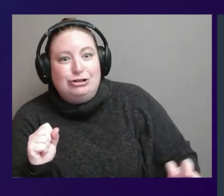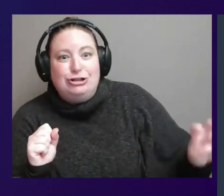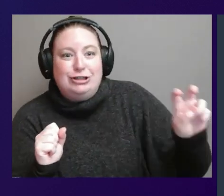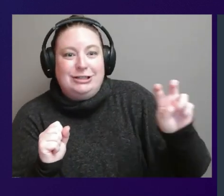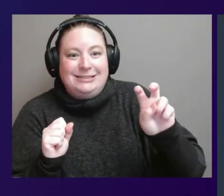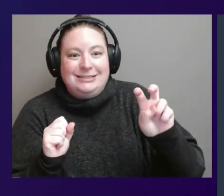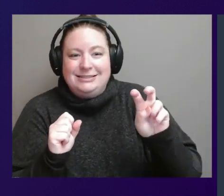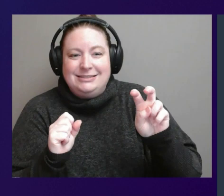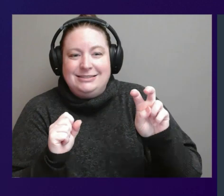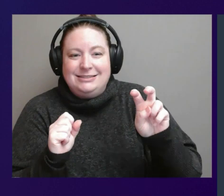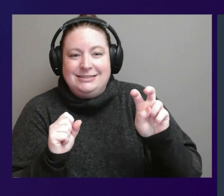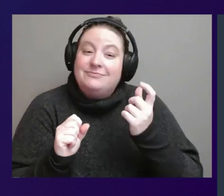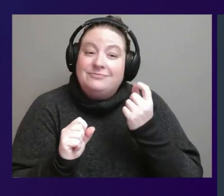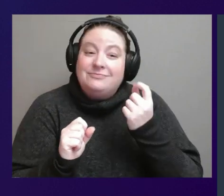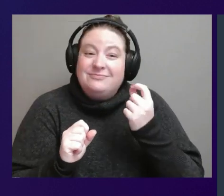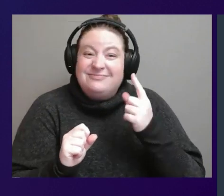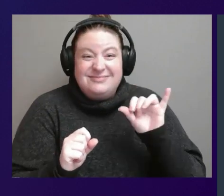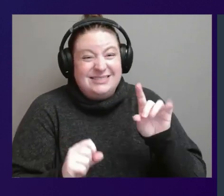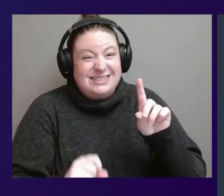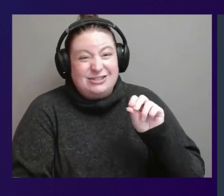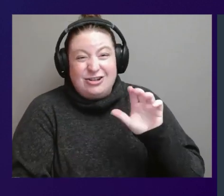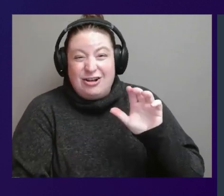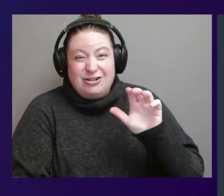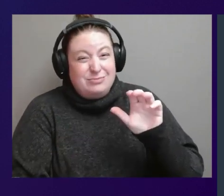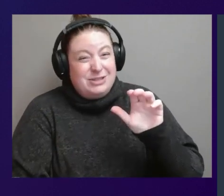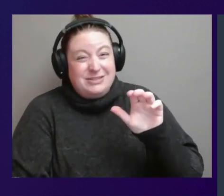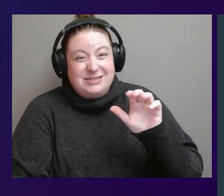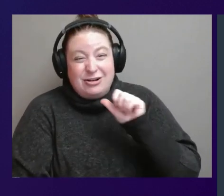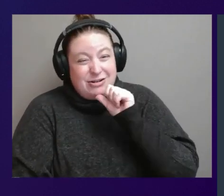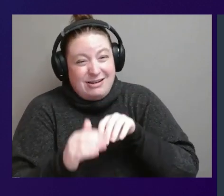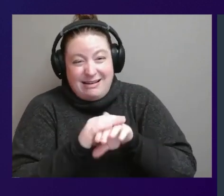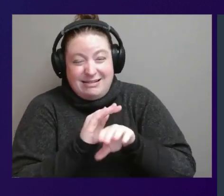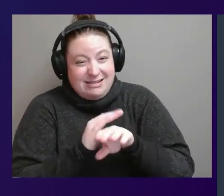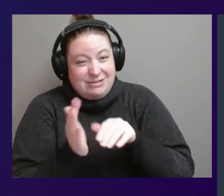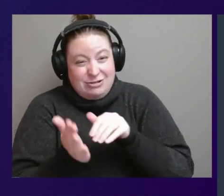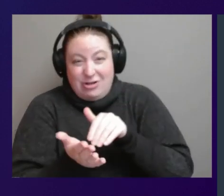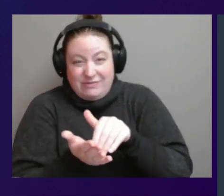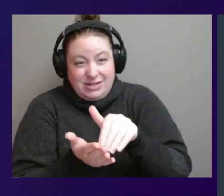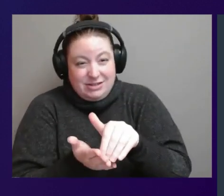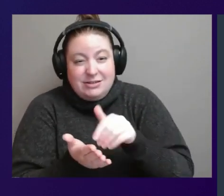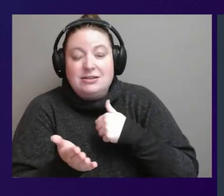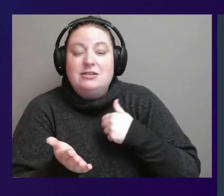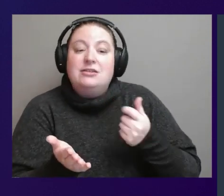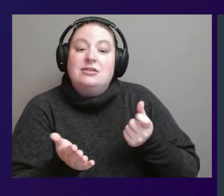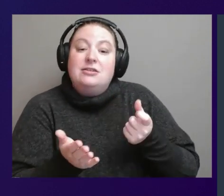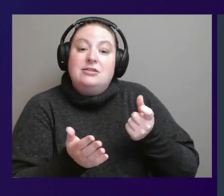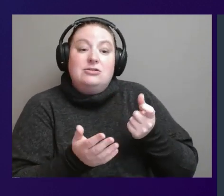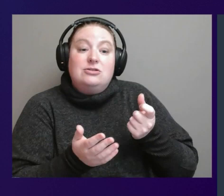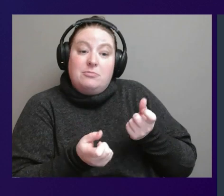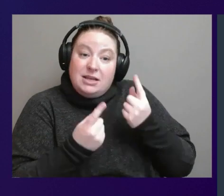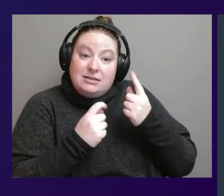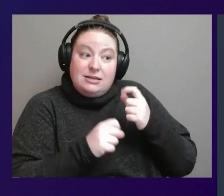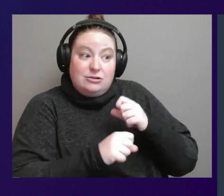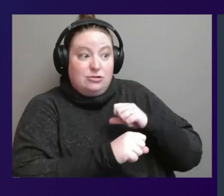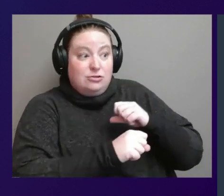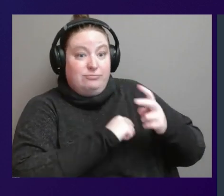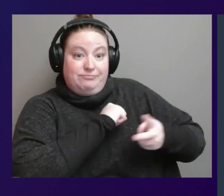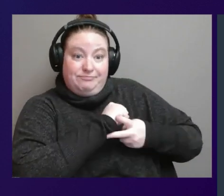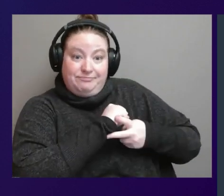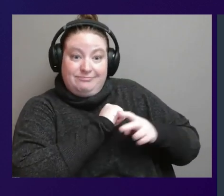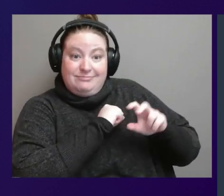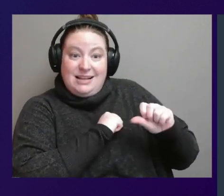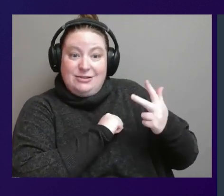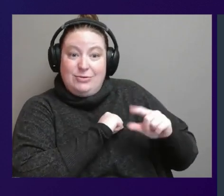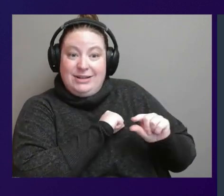are rarely accessed. So it made sense for Ancestry to store them in S3 Glacier. Now, to help its customers in